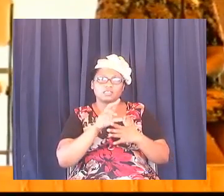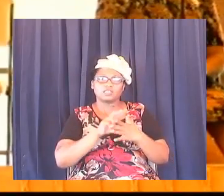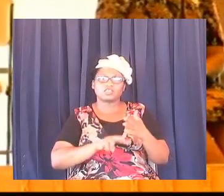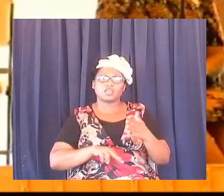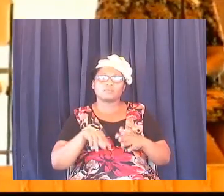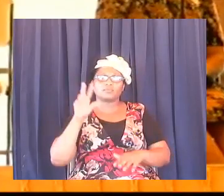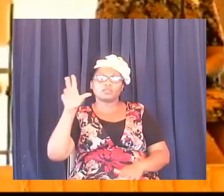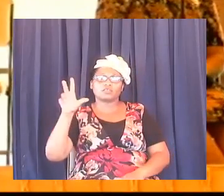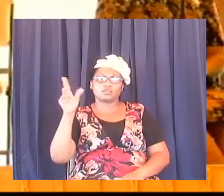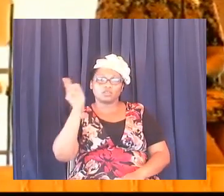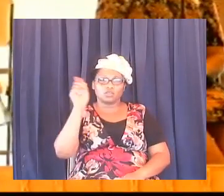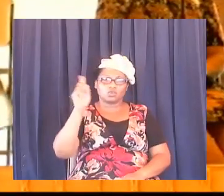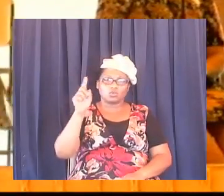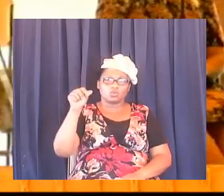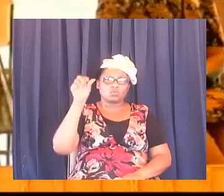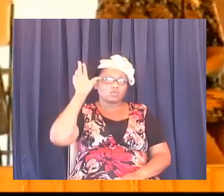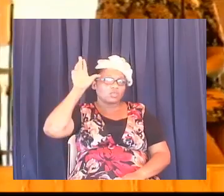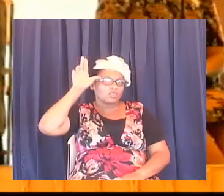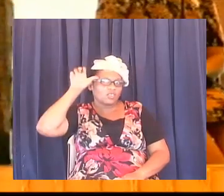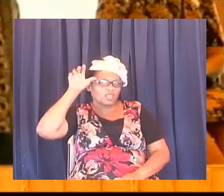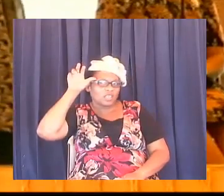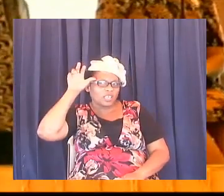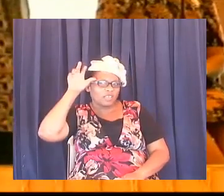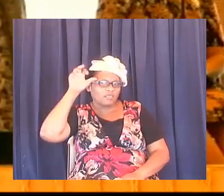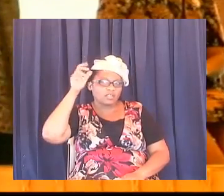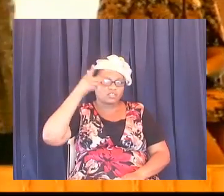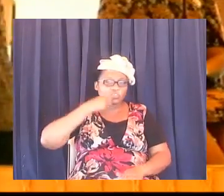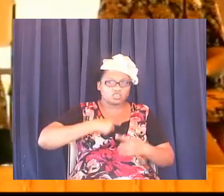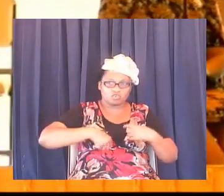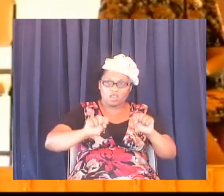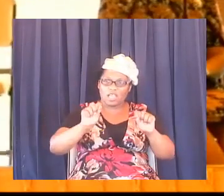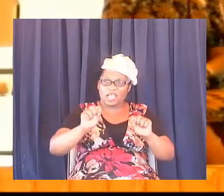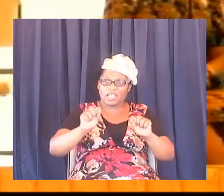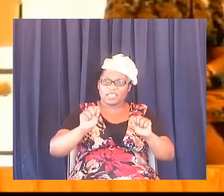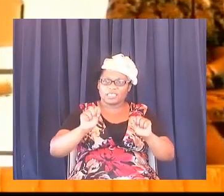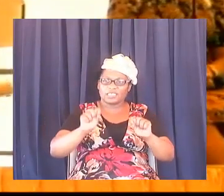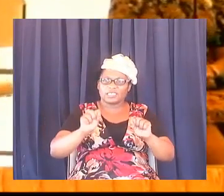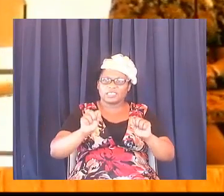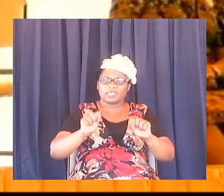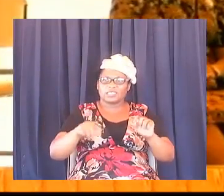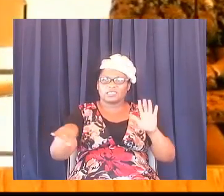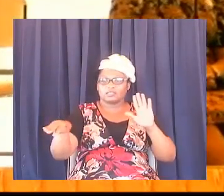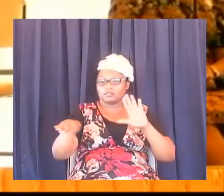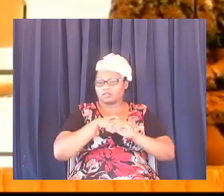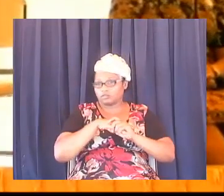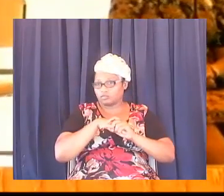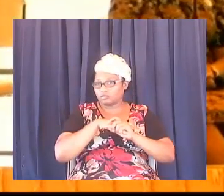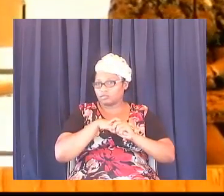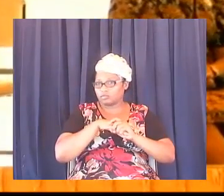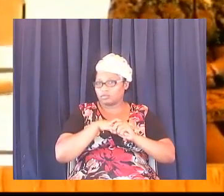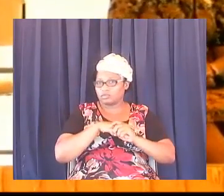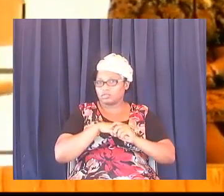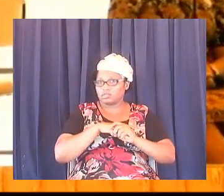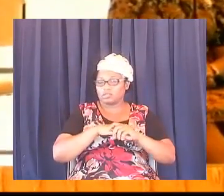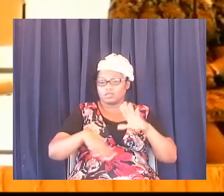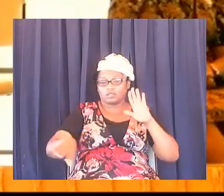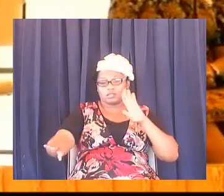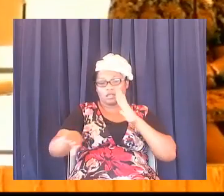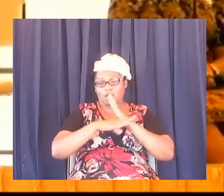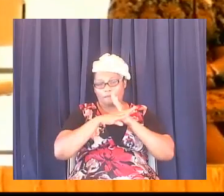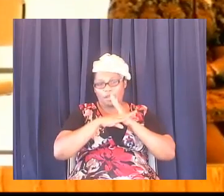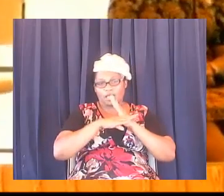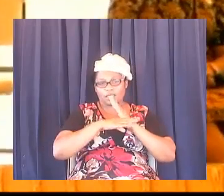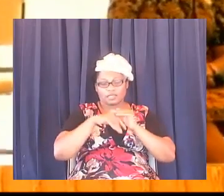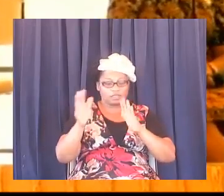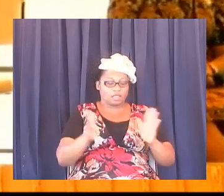devil tried to impede. I said tried. Praise God, to impede or block the plan of God for